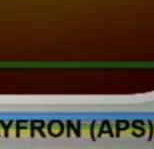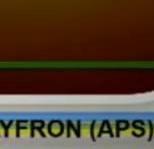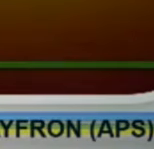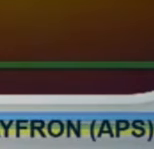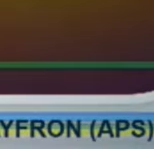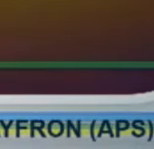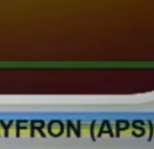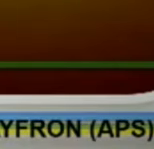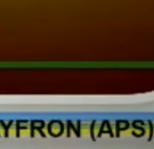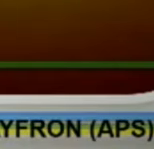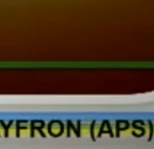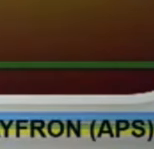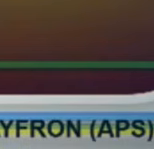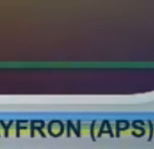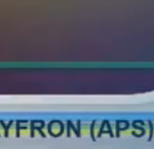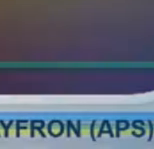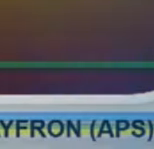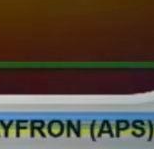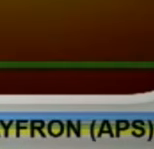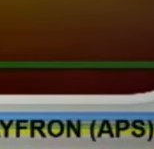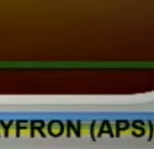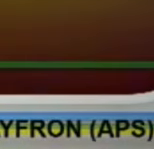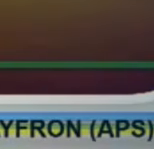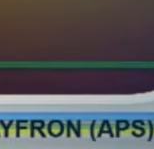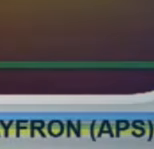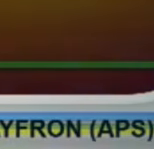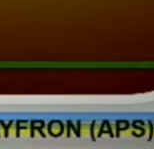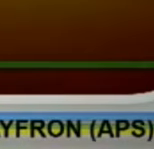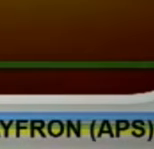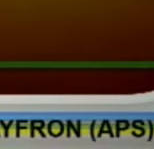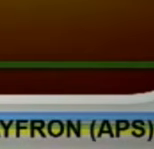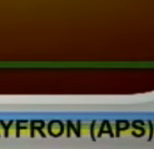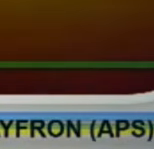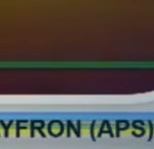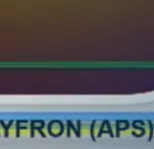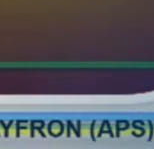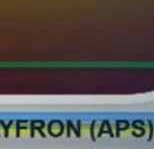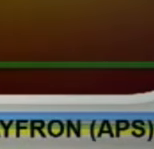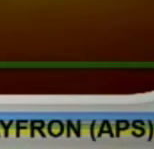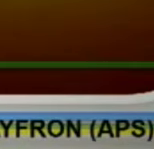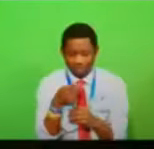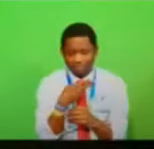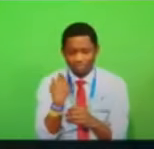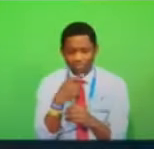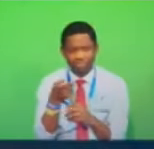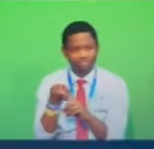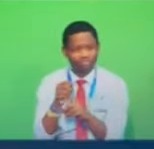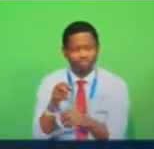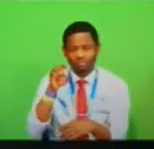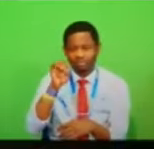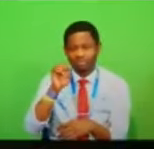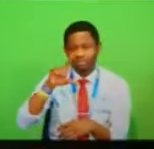strategic influence. During the last council meeting, Reverend Aflu from the Elim churches told us